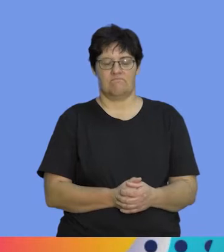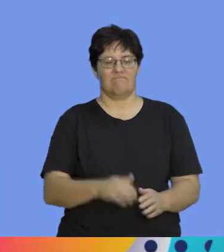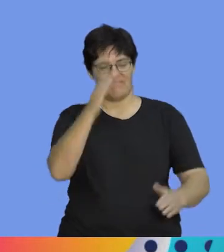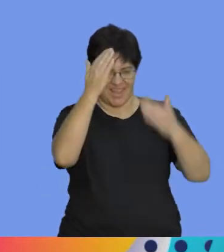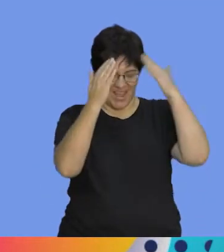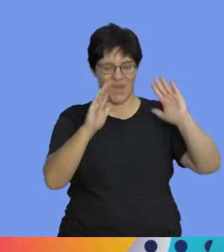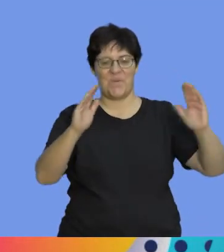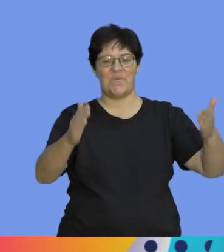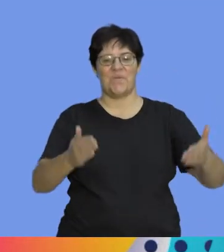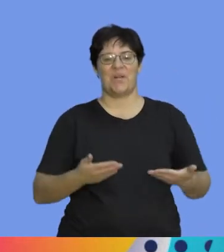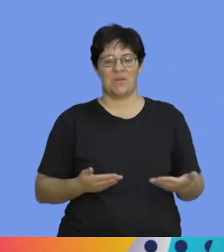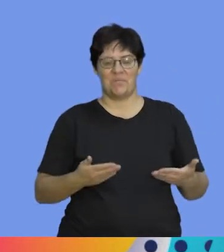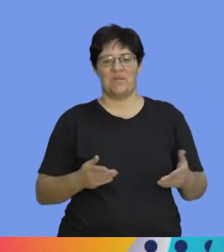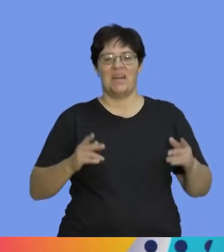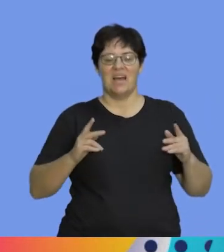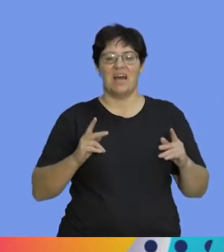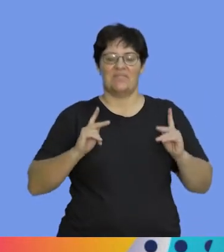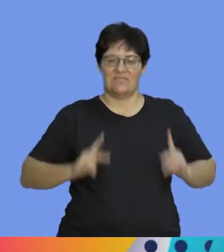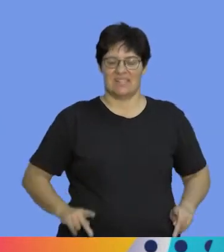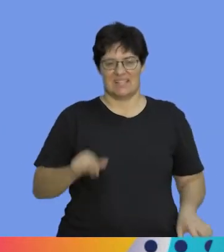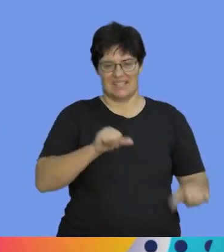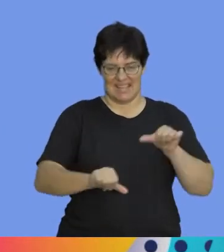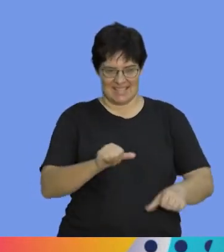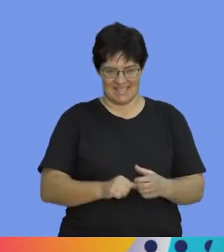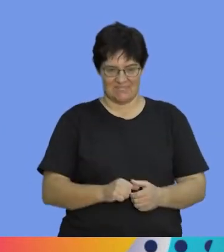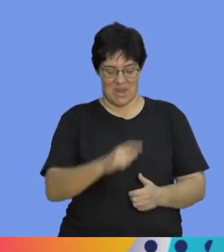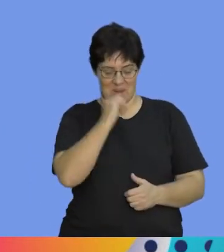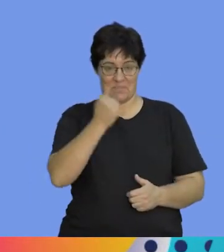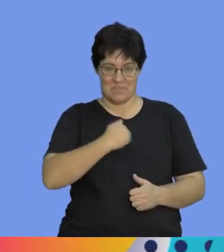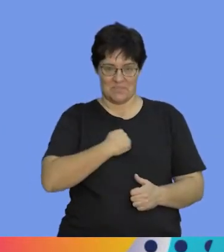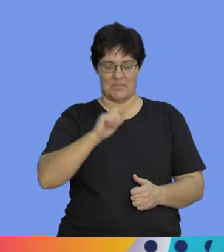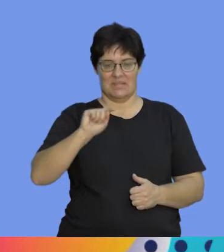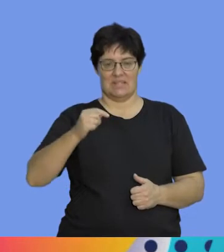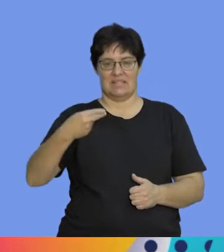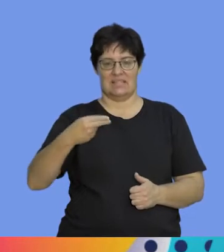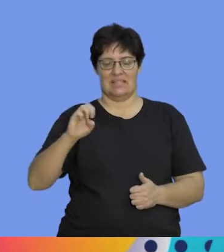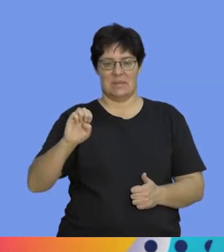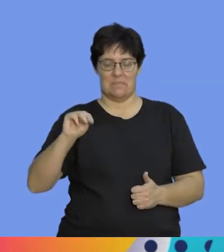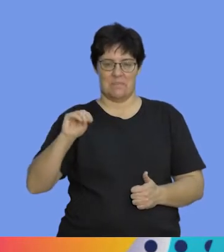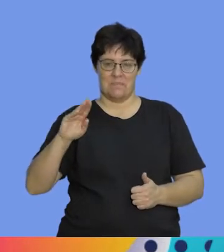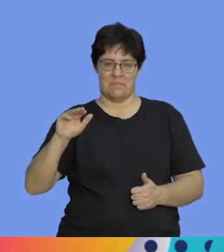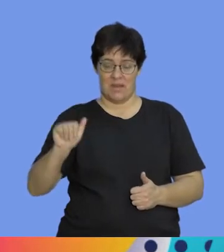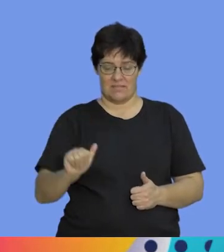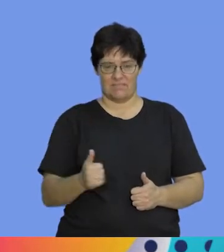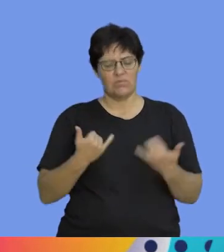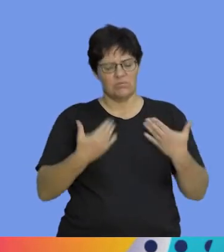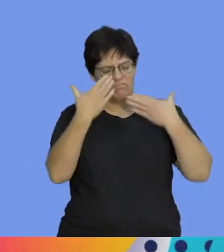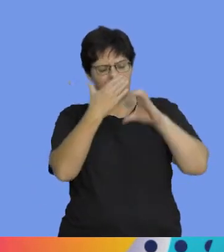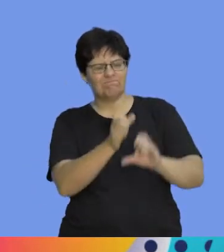Hello and welcome to our physical sciences session. My name is Themba Ncube. Today we are focusing our attention